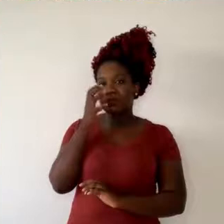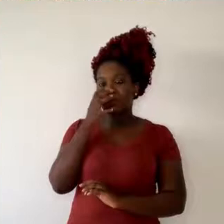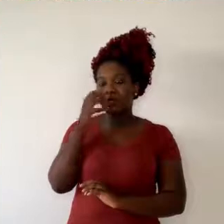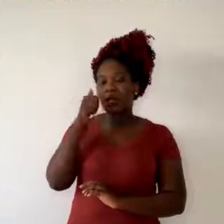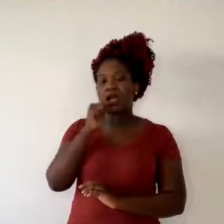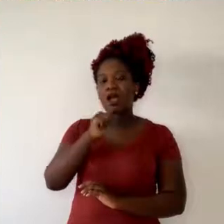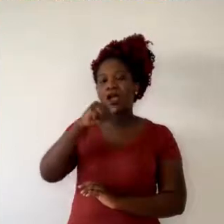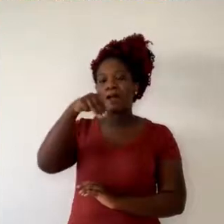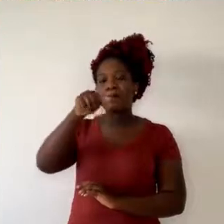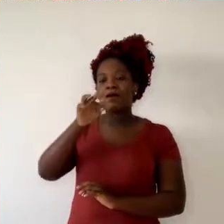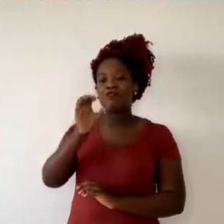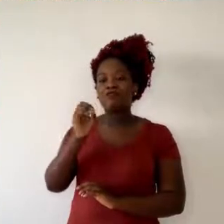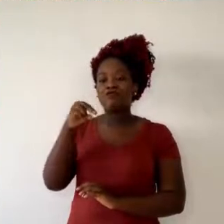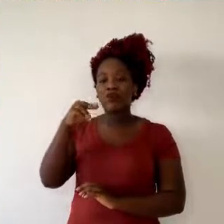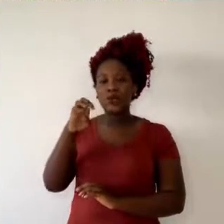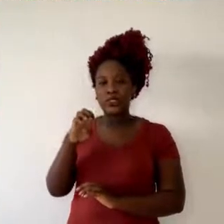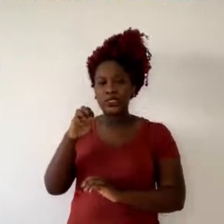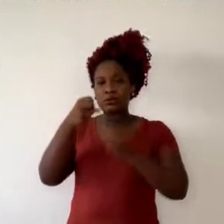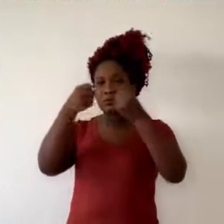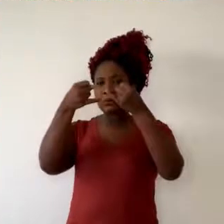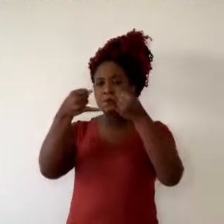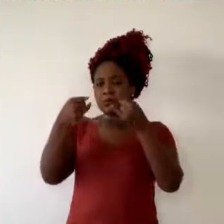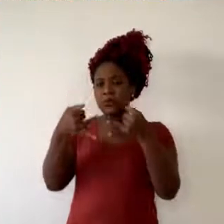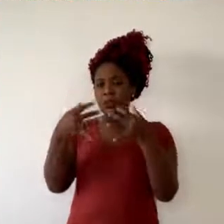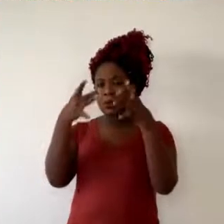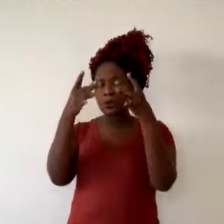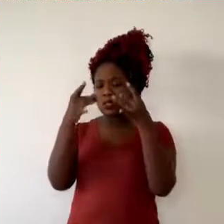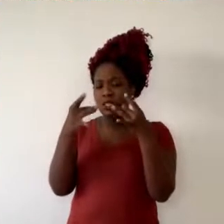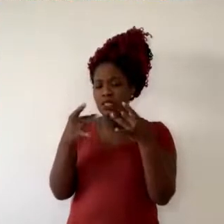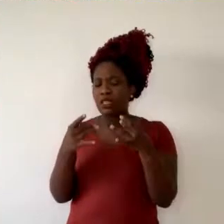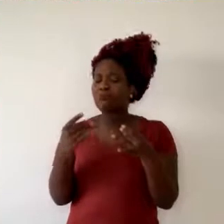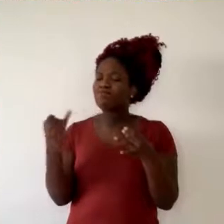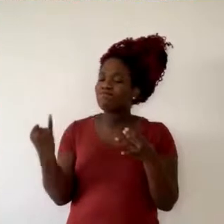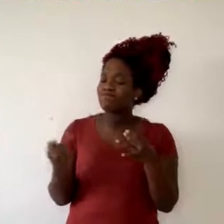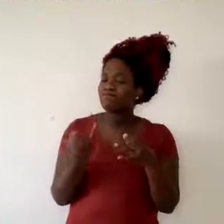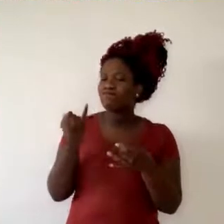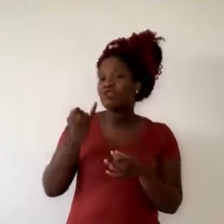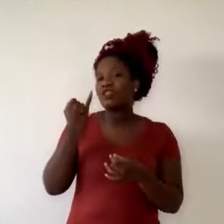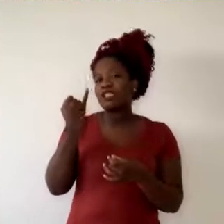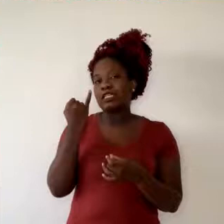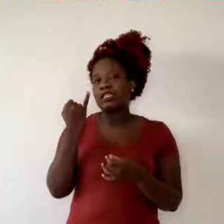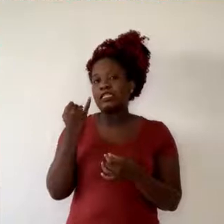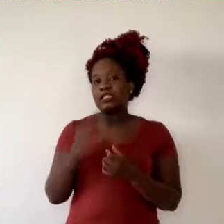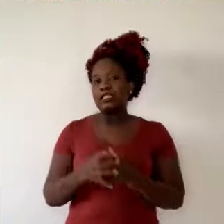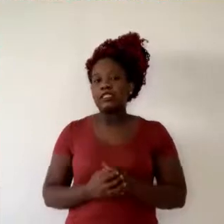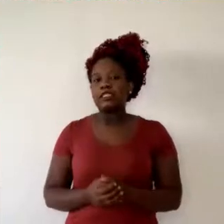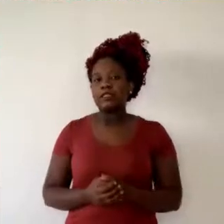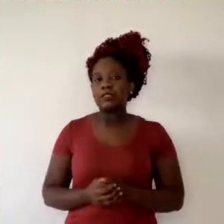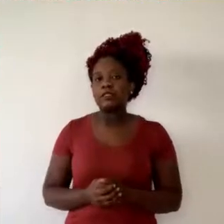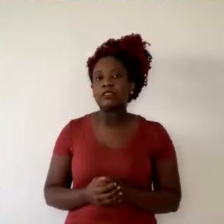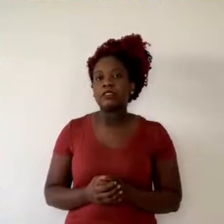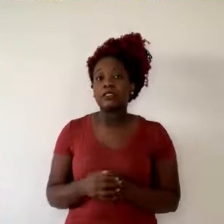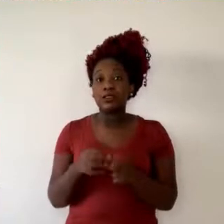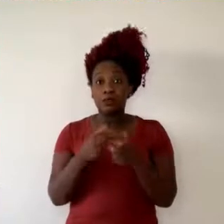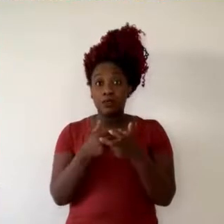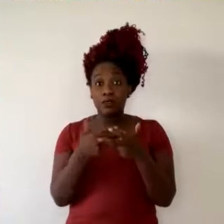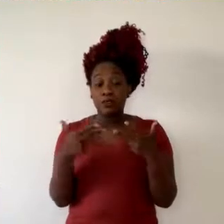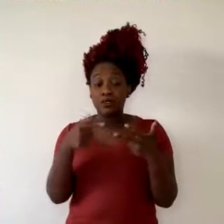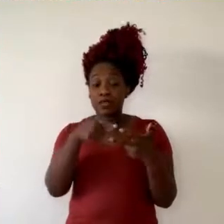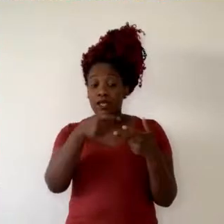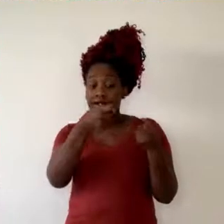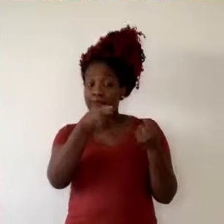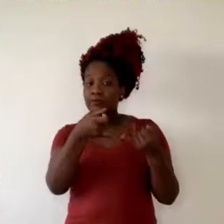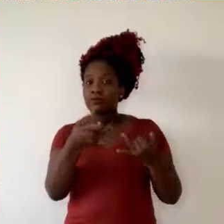to Mafoane, and she has brought some key issues. And one of the things that you have